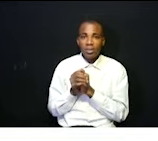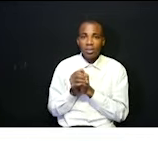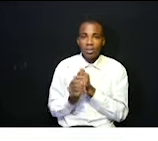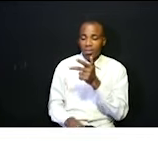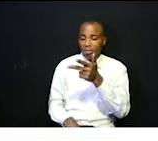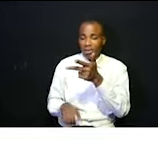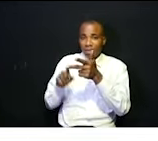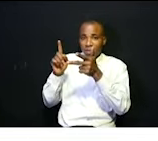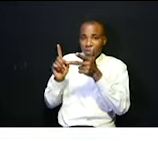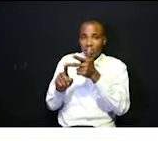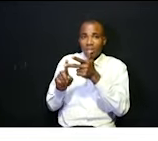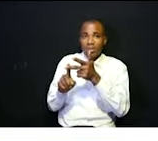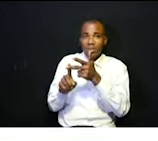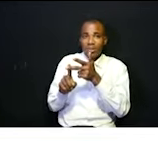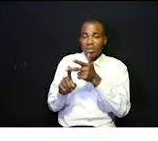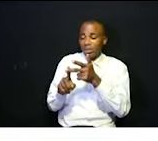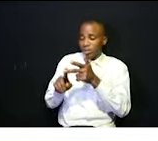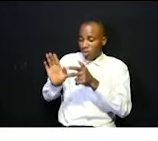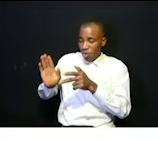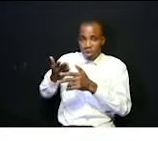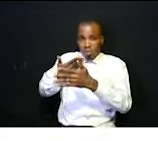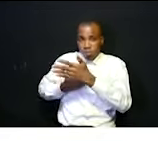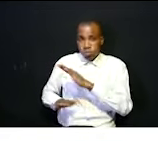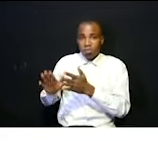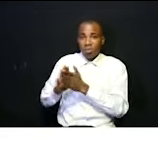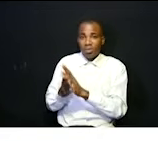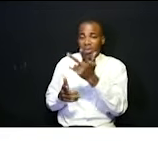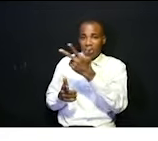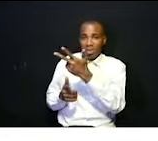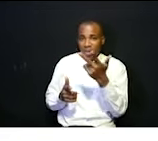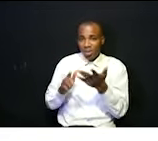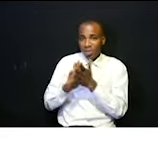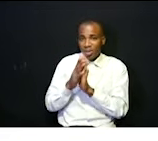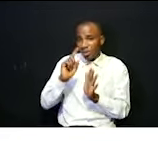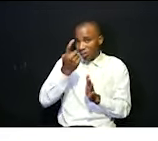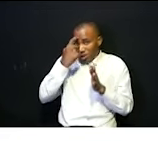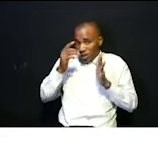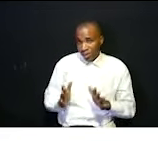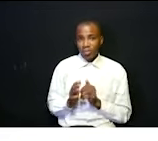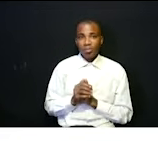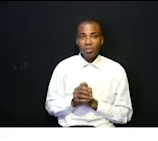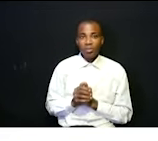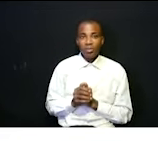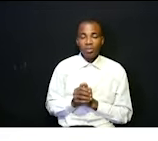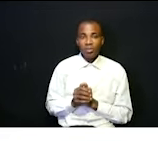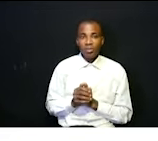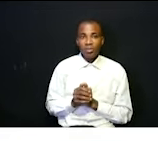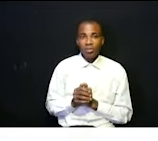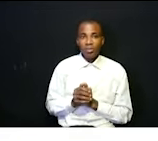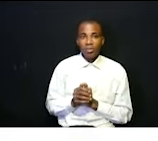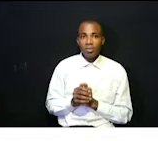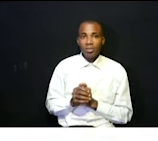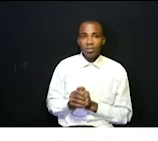Three governors. Imubasa nso ebeye amantam aswafuo. Three